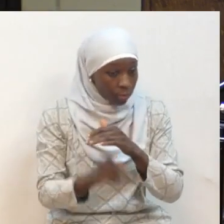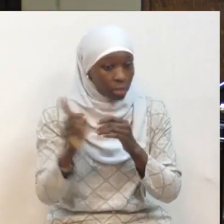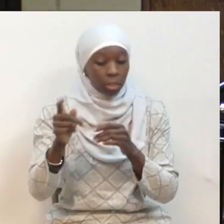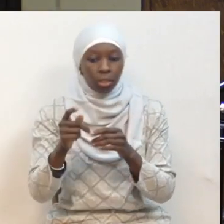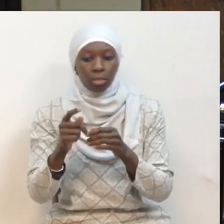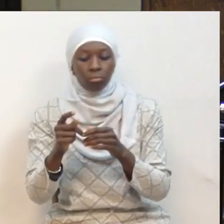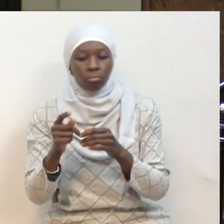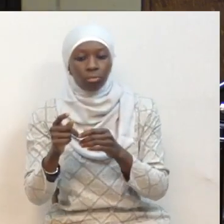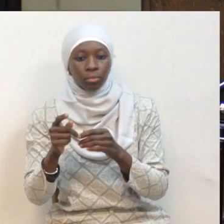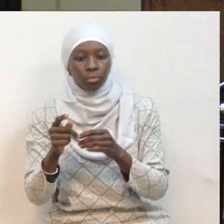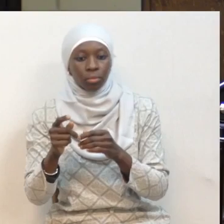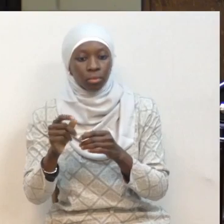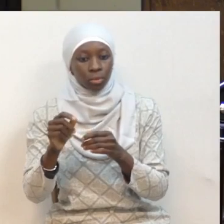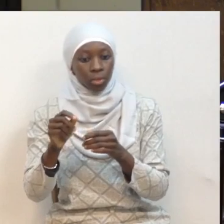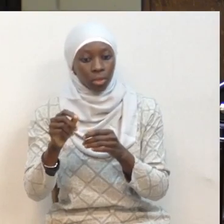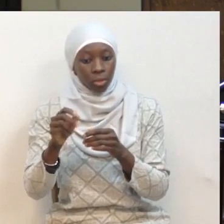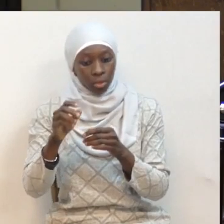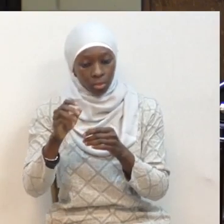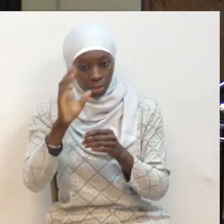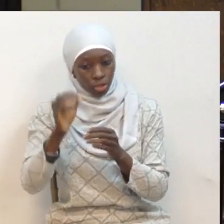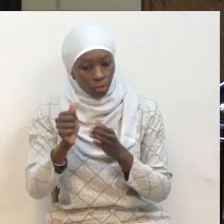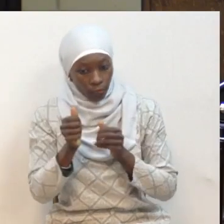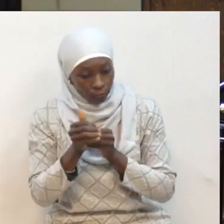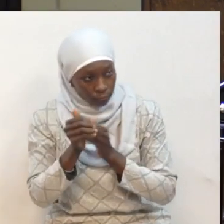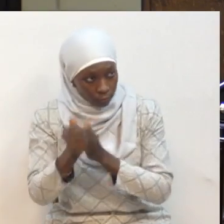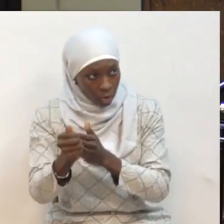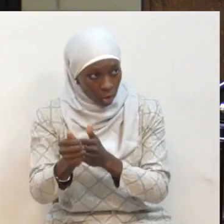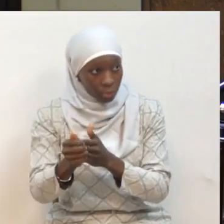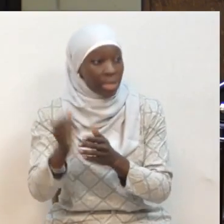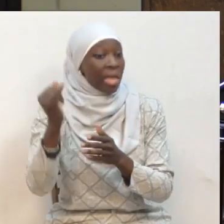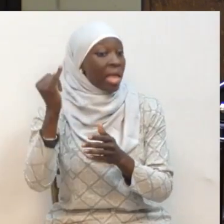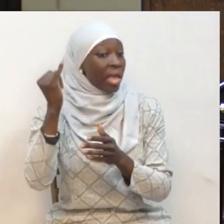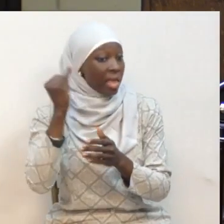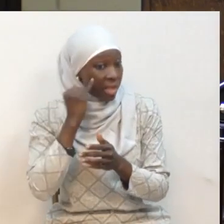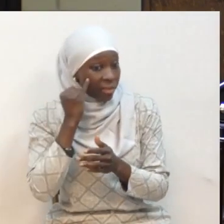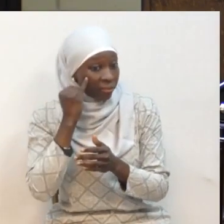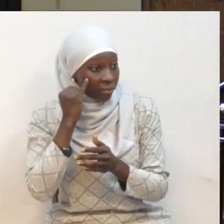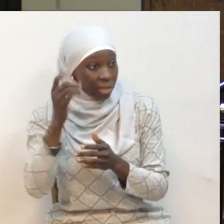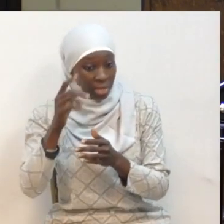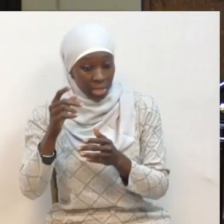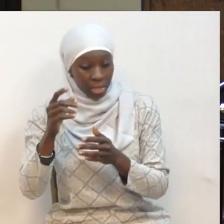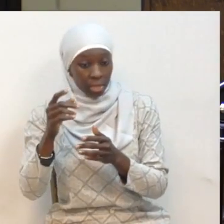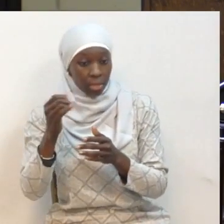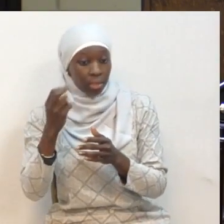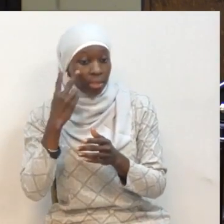is, except if there is a wahy to the contrary.